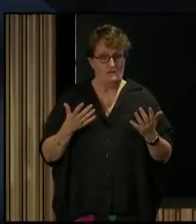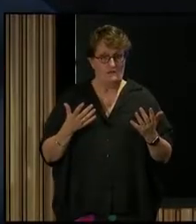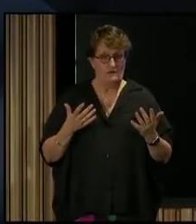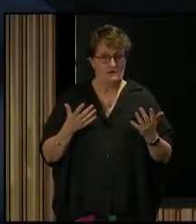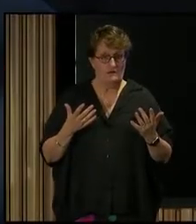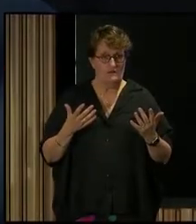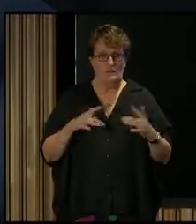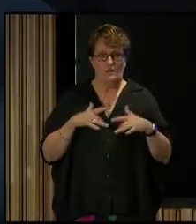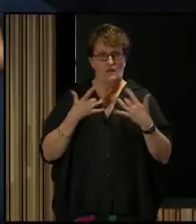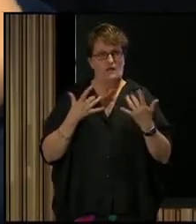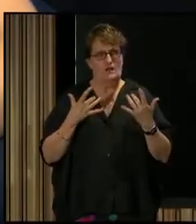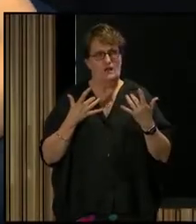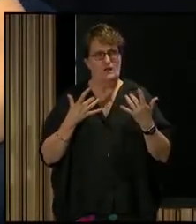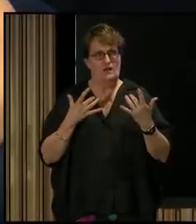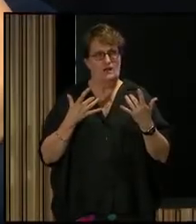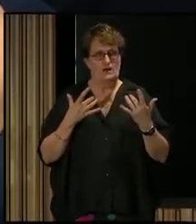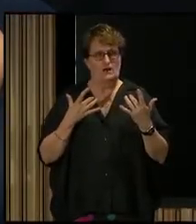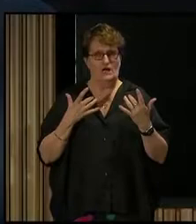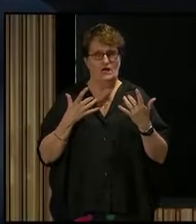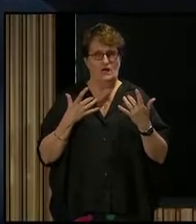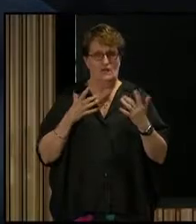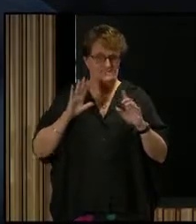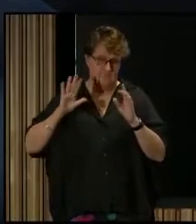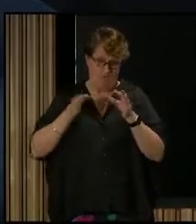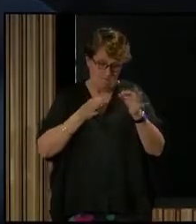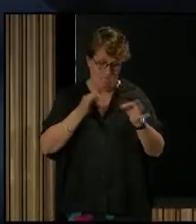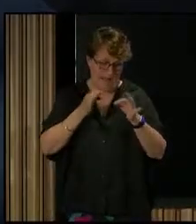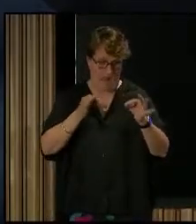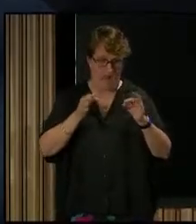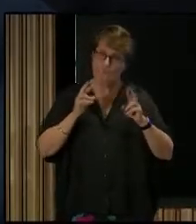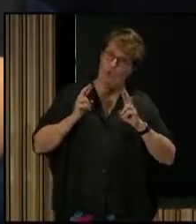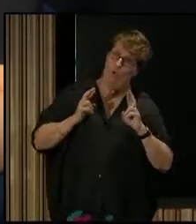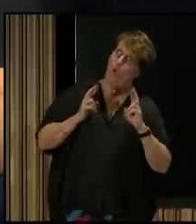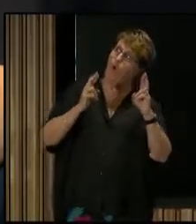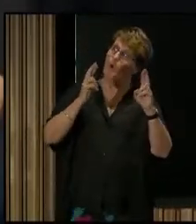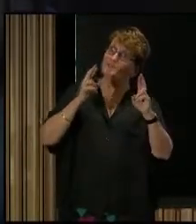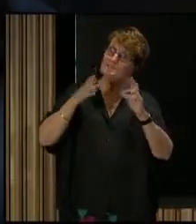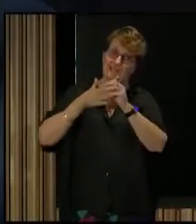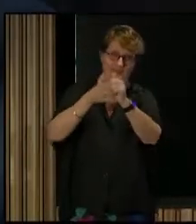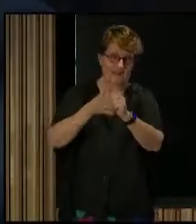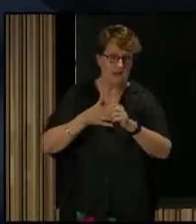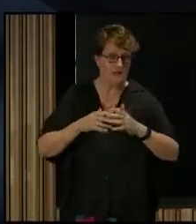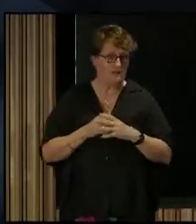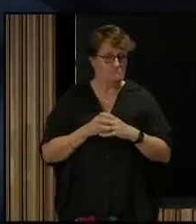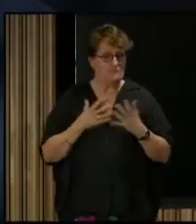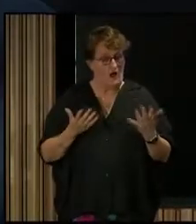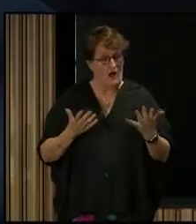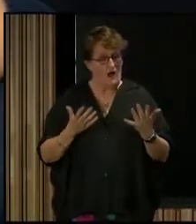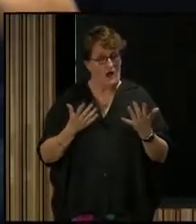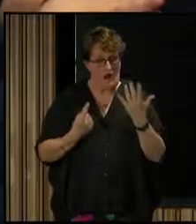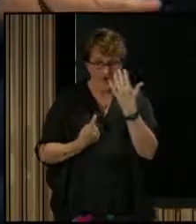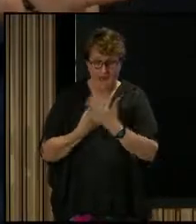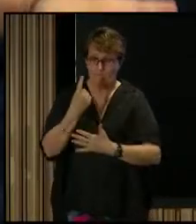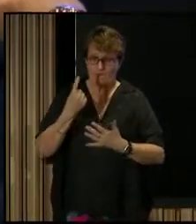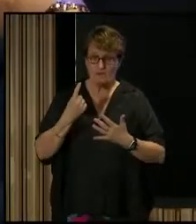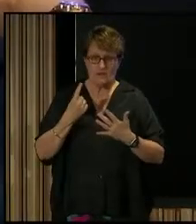It's not like I set out and I'm like, I am going to be a hopeful and honest, optimistic leader, but it so transpires that I think when I look